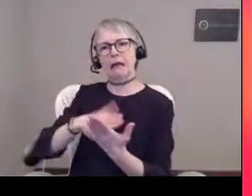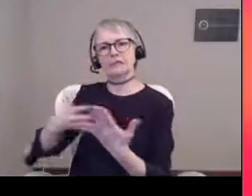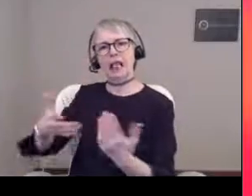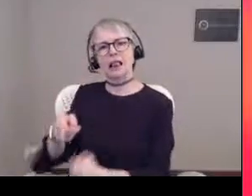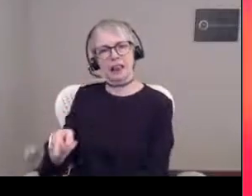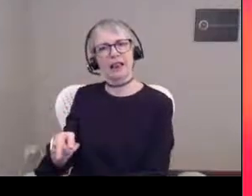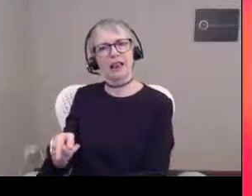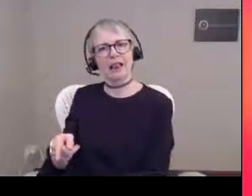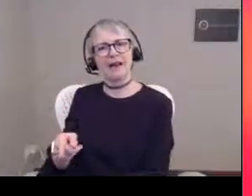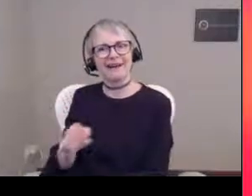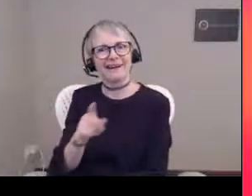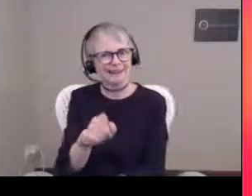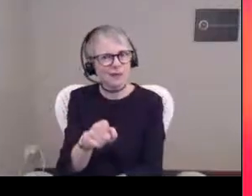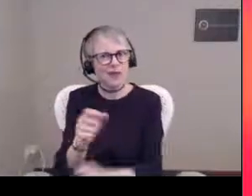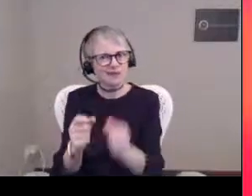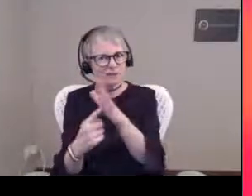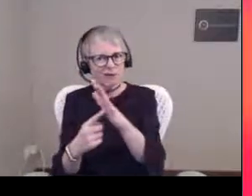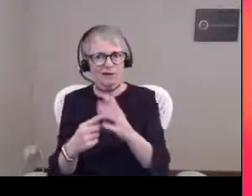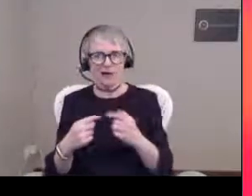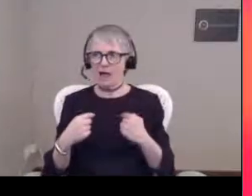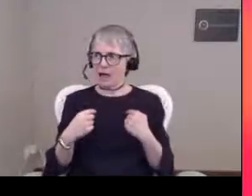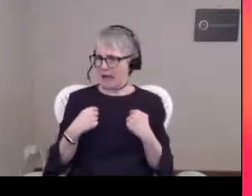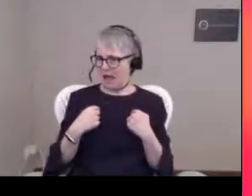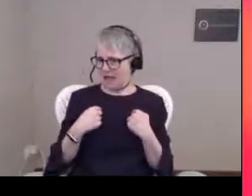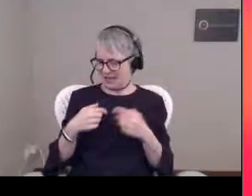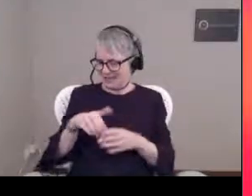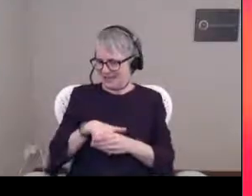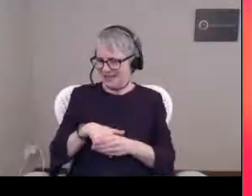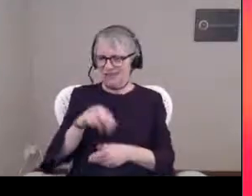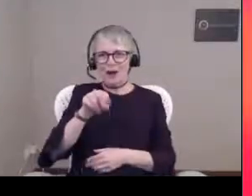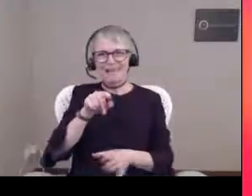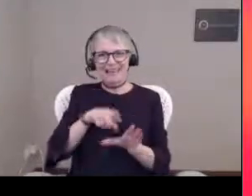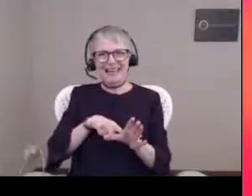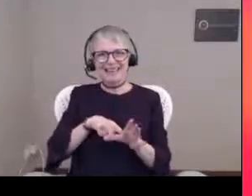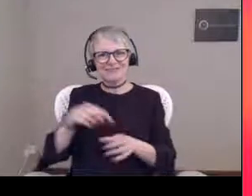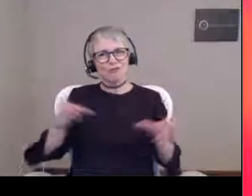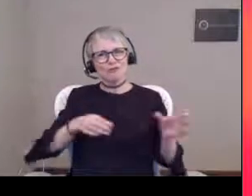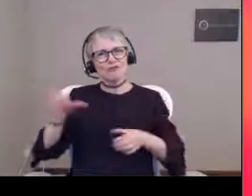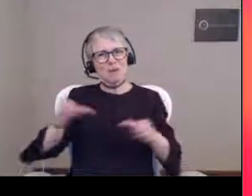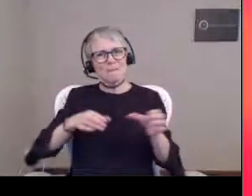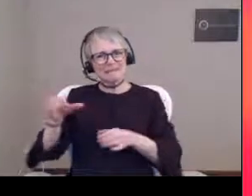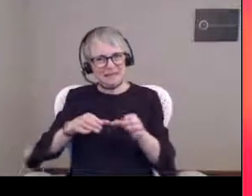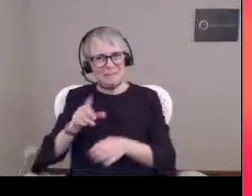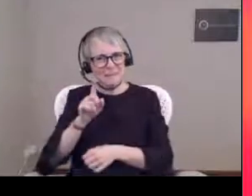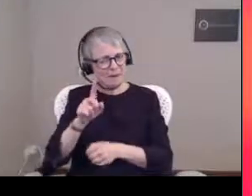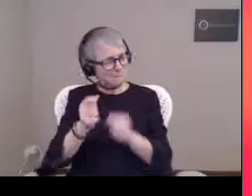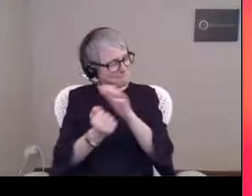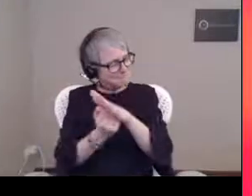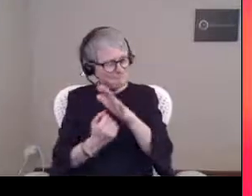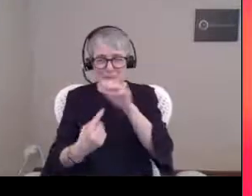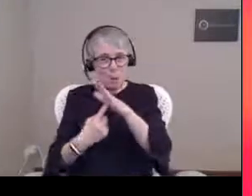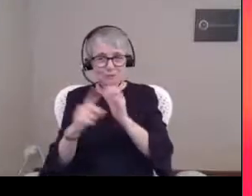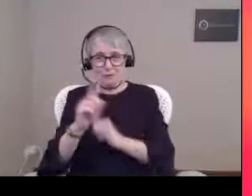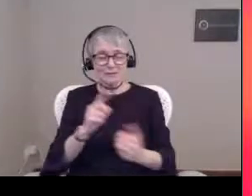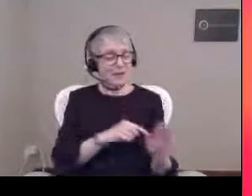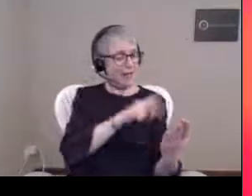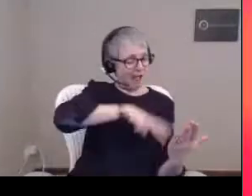important, and I've always said that in my 12 years of recruitment, is to look at what you're applying for, take some of those sort of essential skills